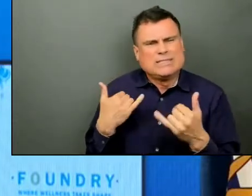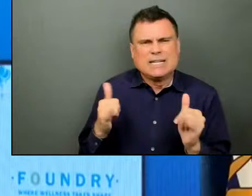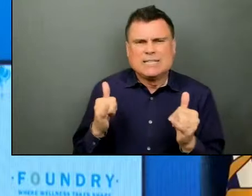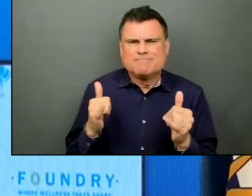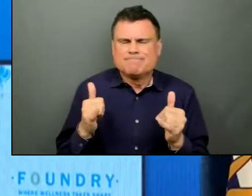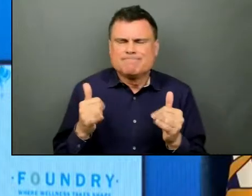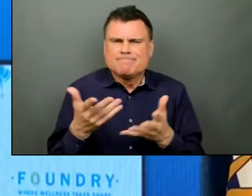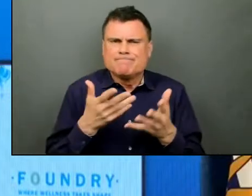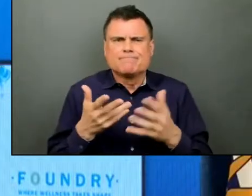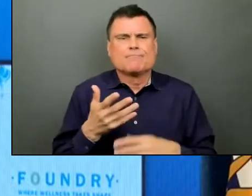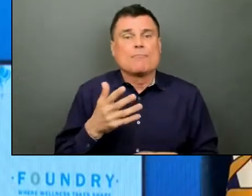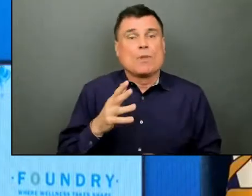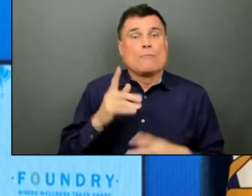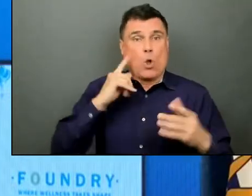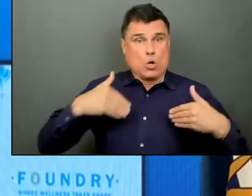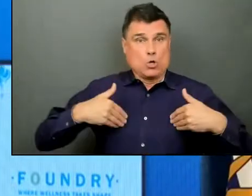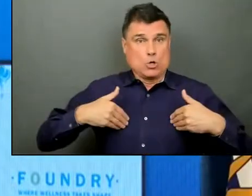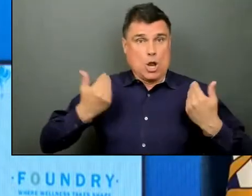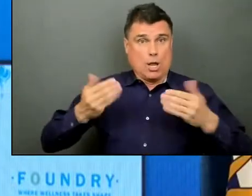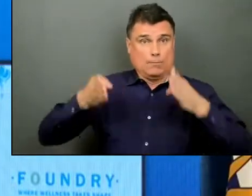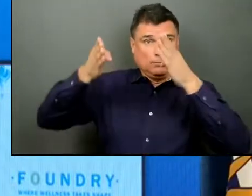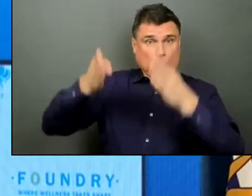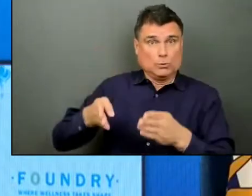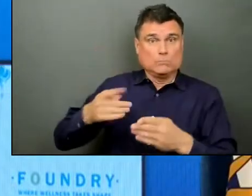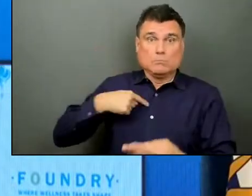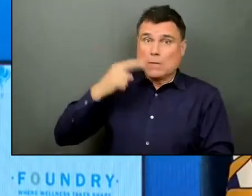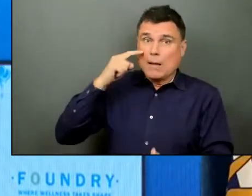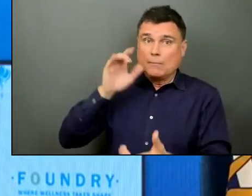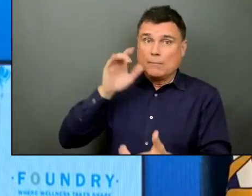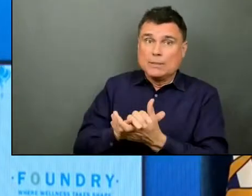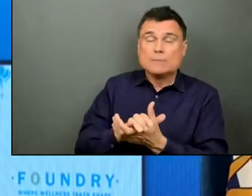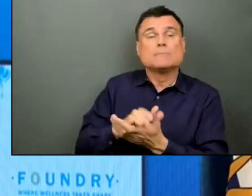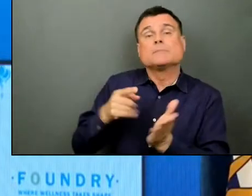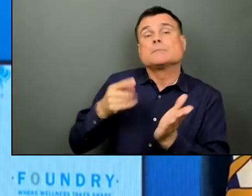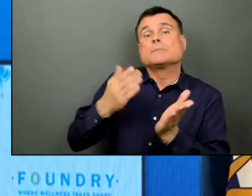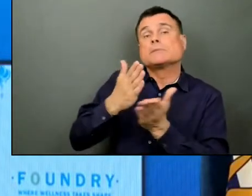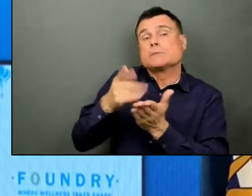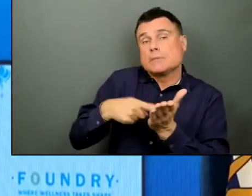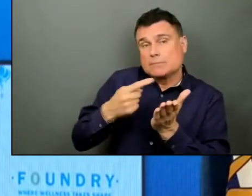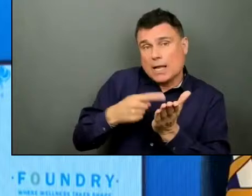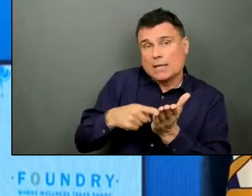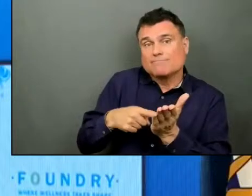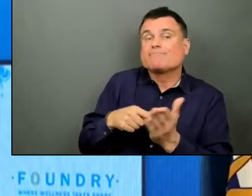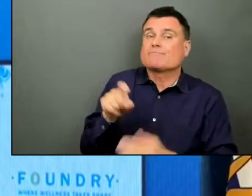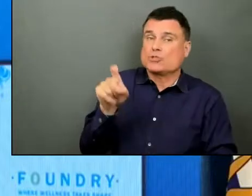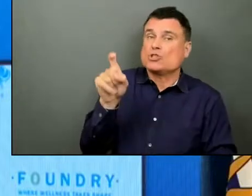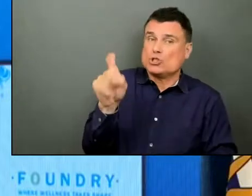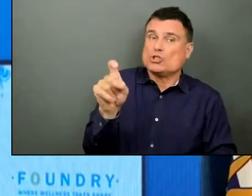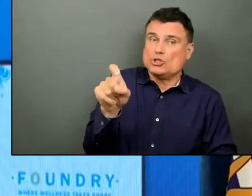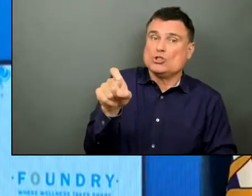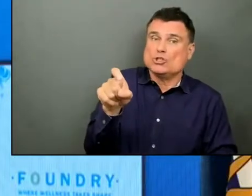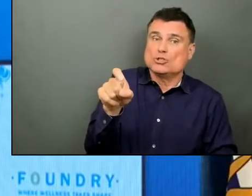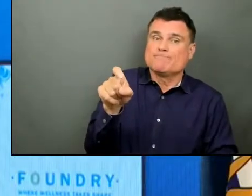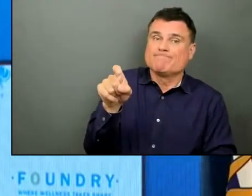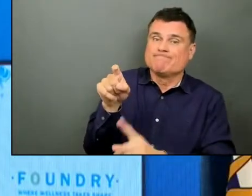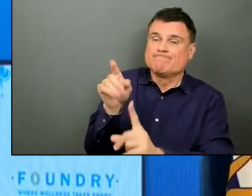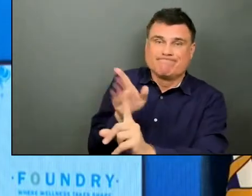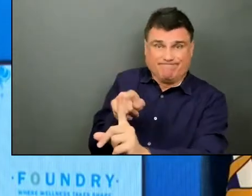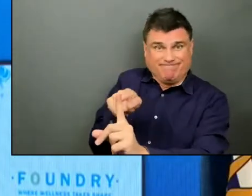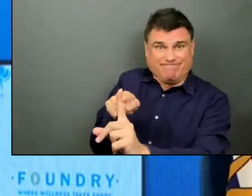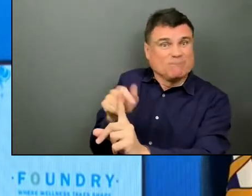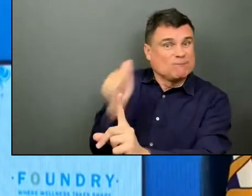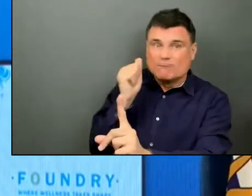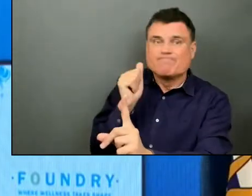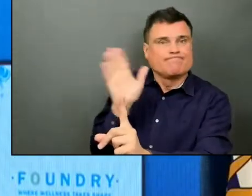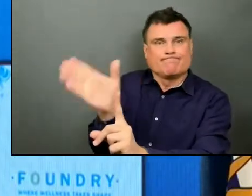and I believe that too. That's legislation that, as you know, we tested in the legislature last summer. We heard quite strongly from